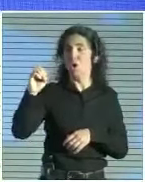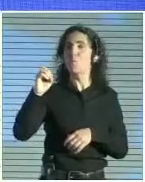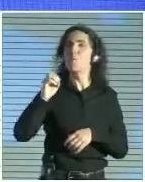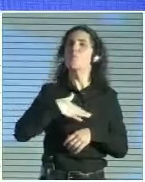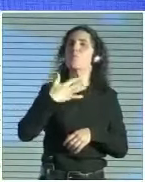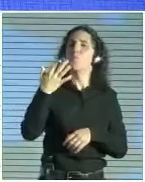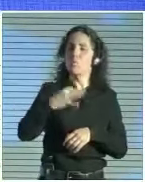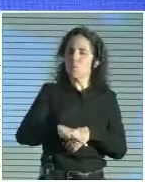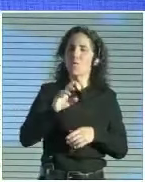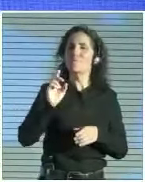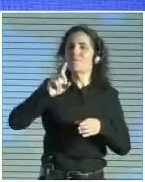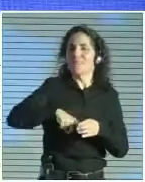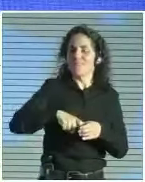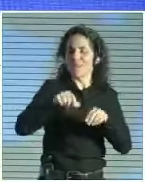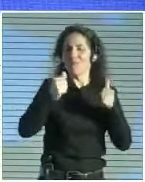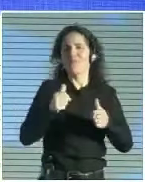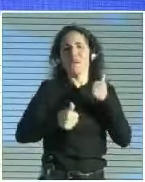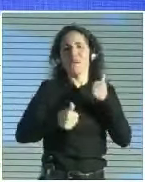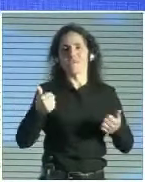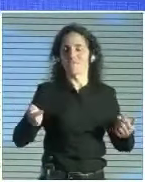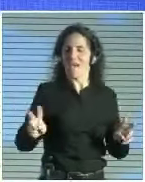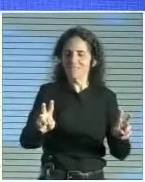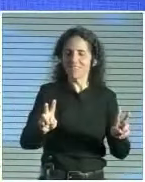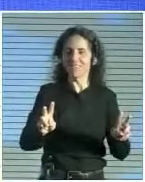active way. And you mentioned we have